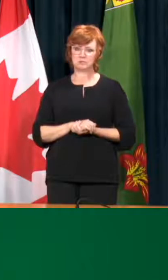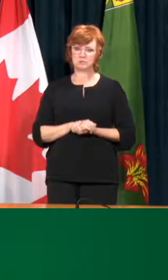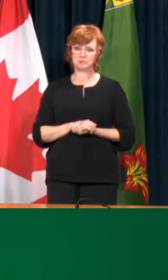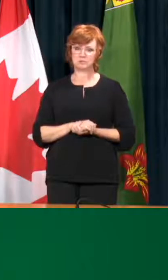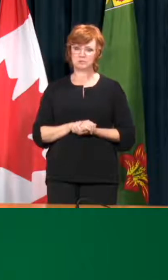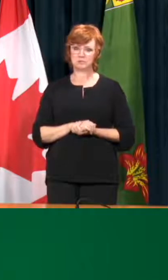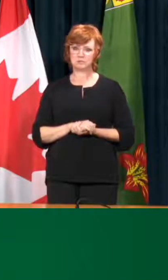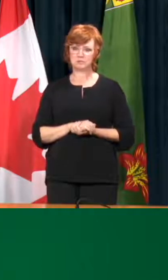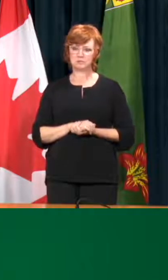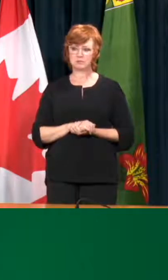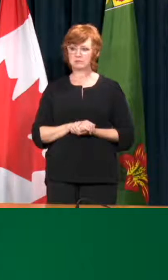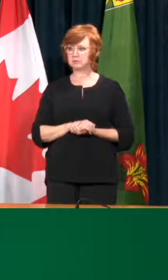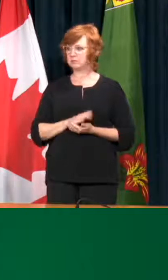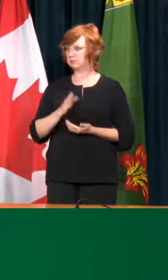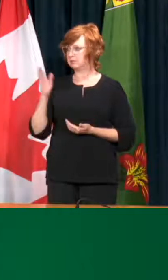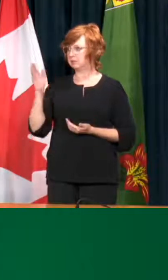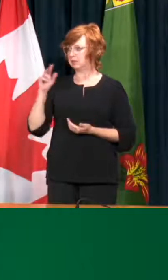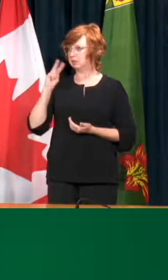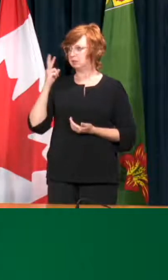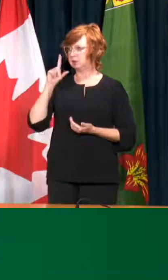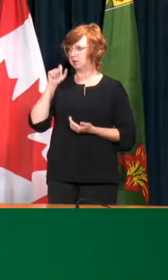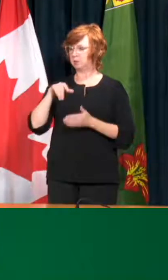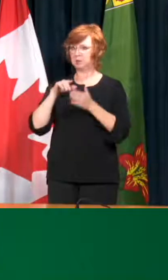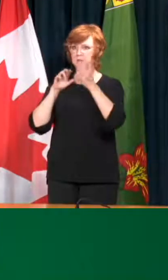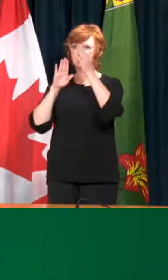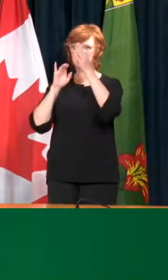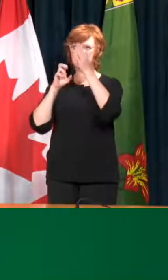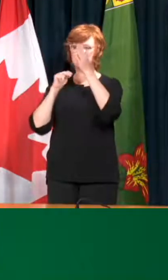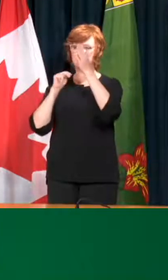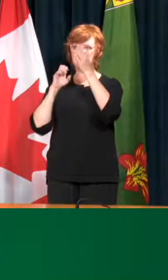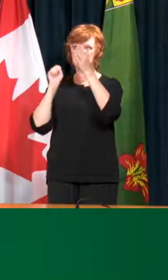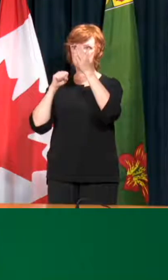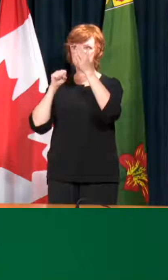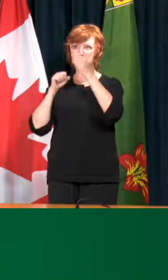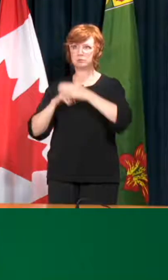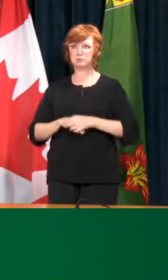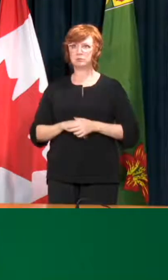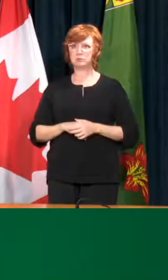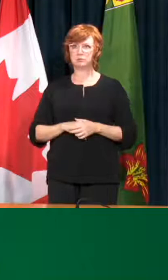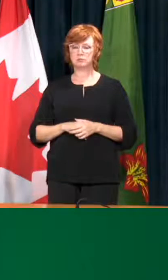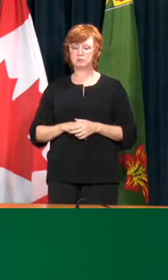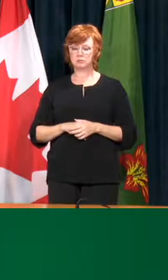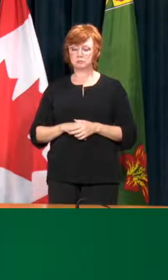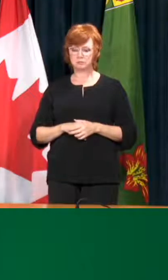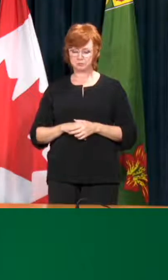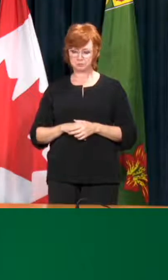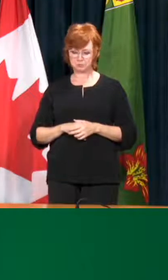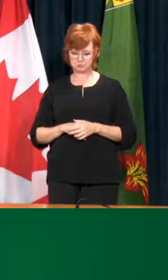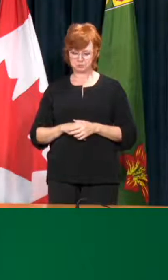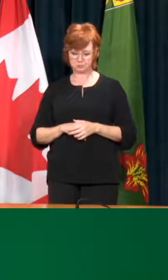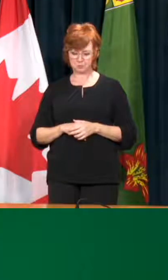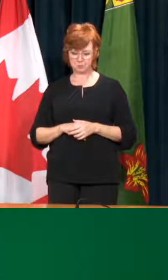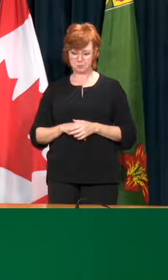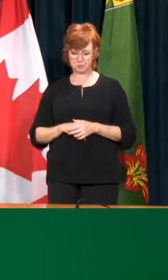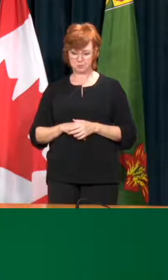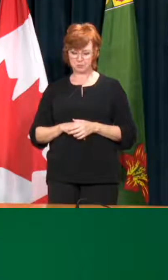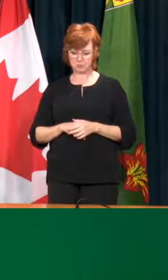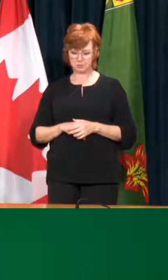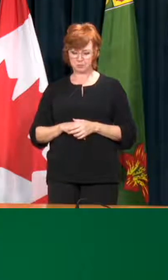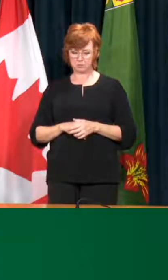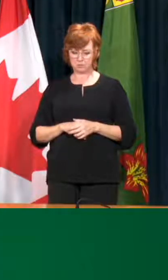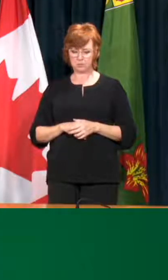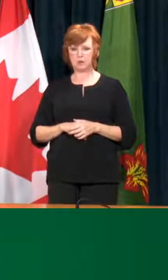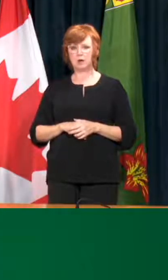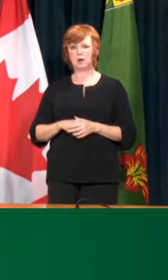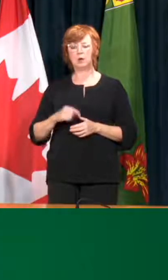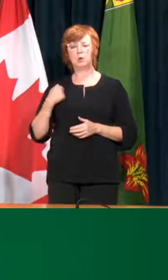concern. Do you have a follow-up question, Brian? Yeah. So there's been a lot of debate, especially down south in